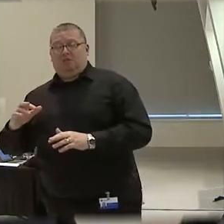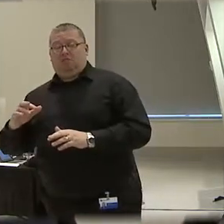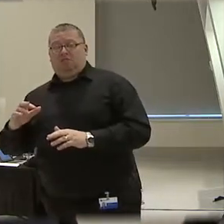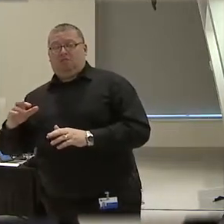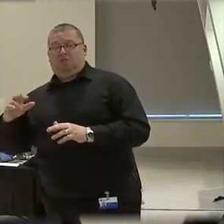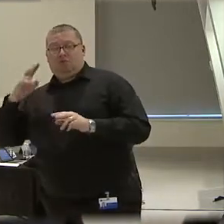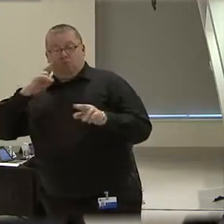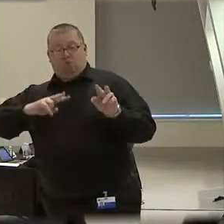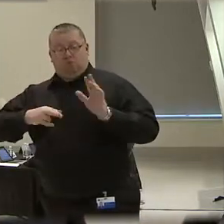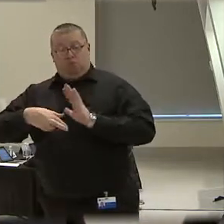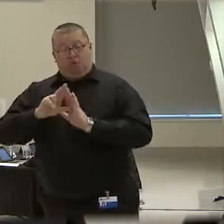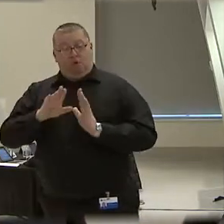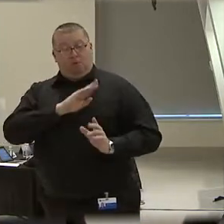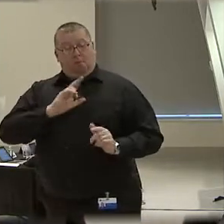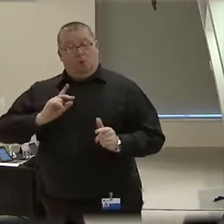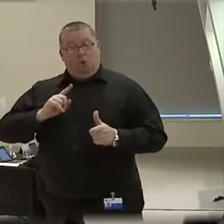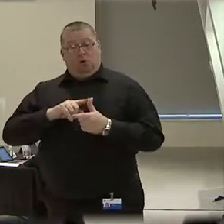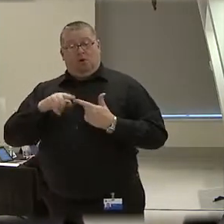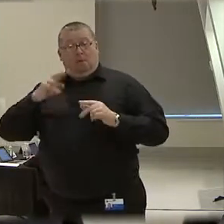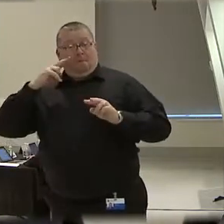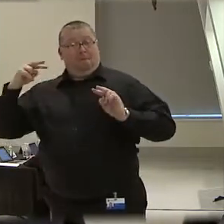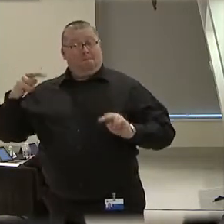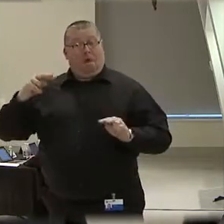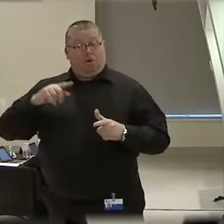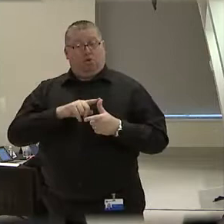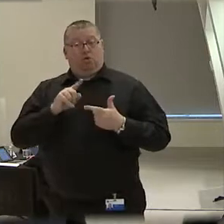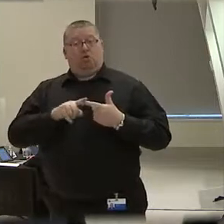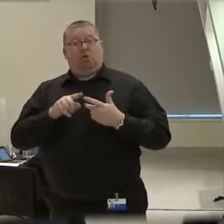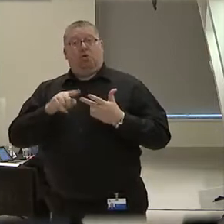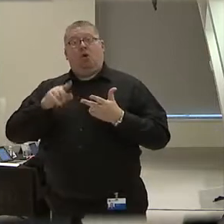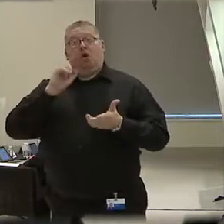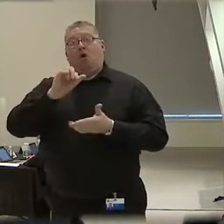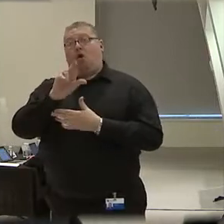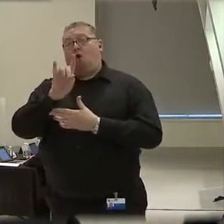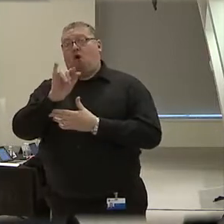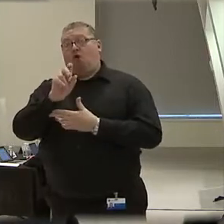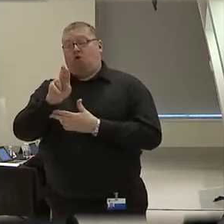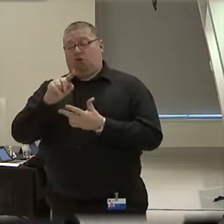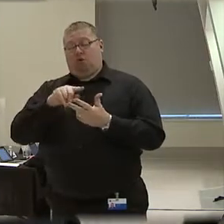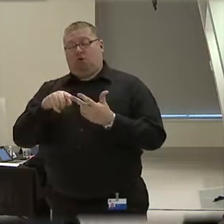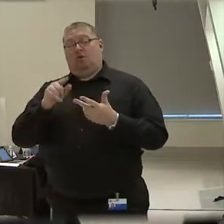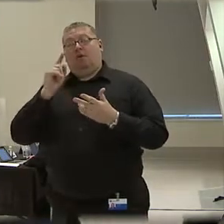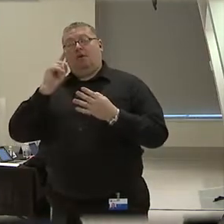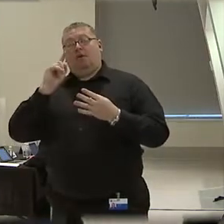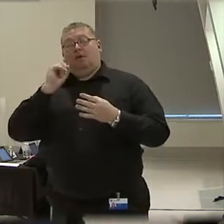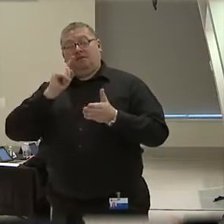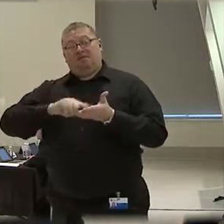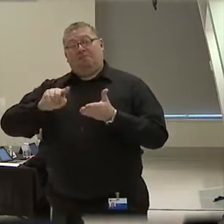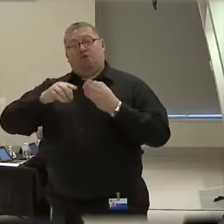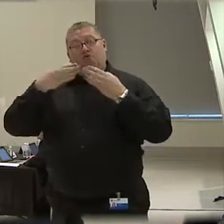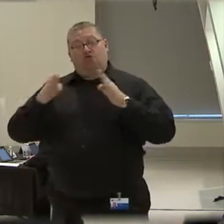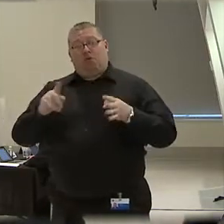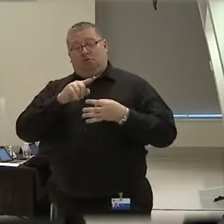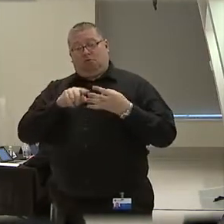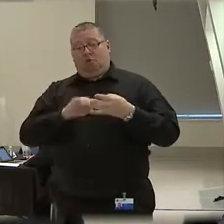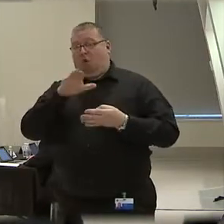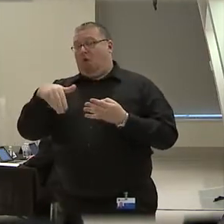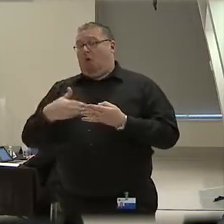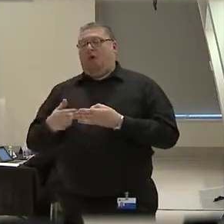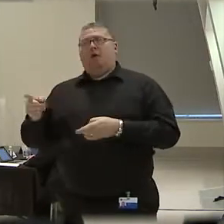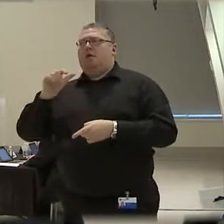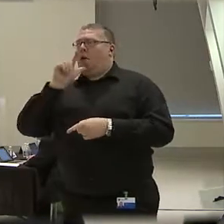monitors, auditors, inspectors general, among other models. Oversight is not an advocate for the